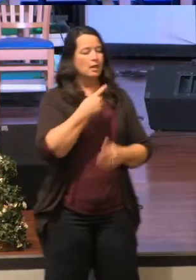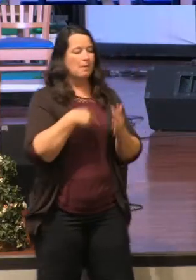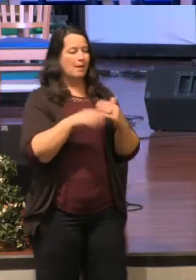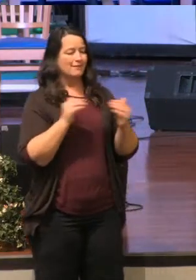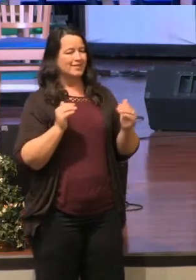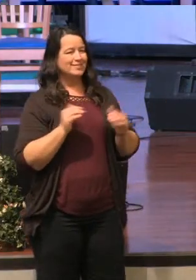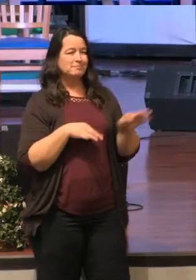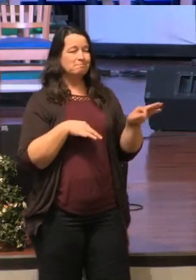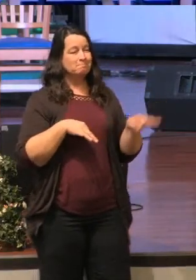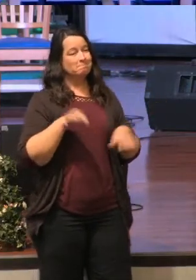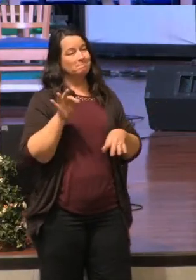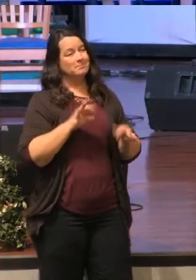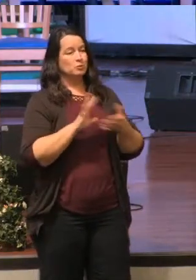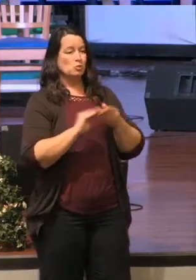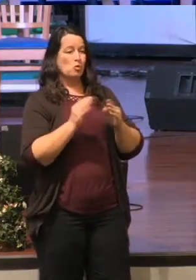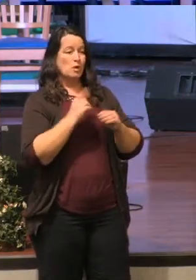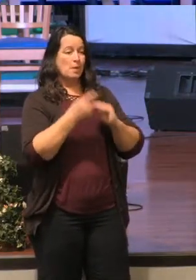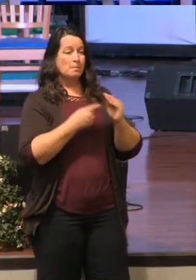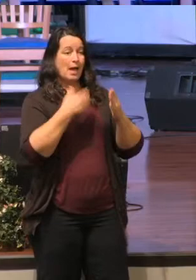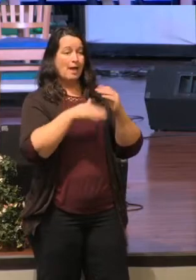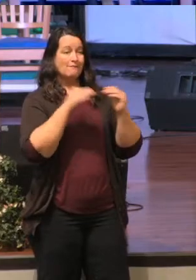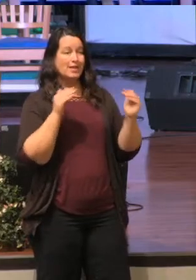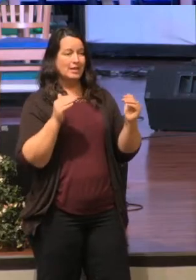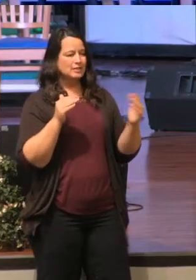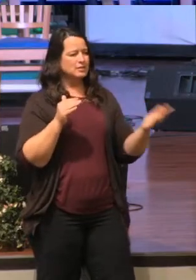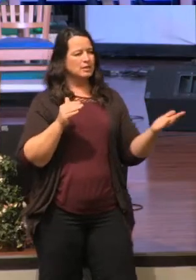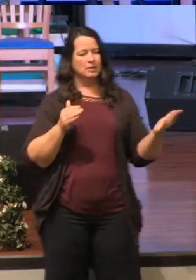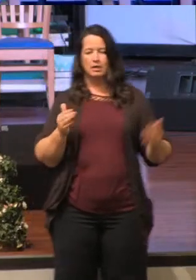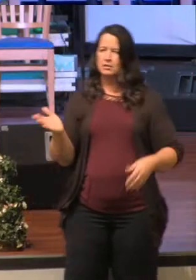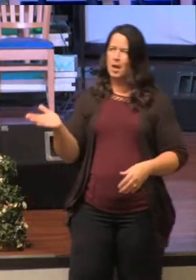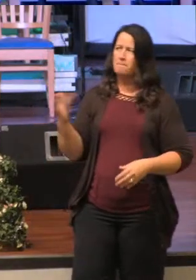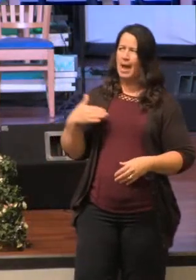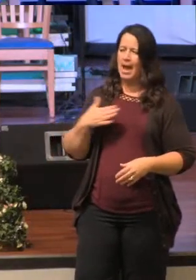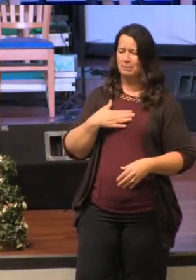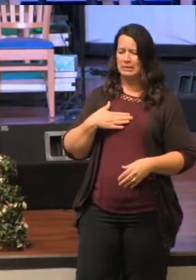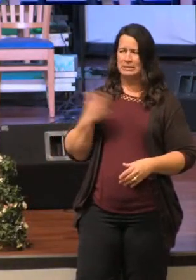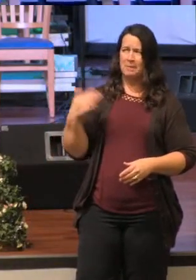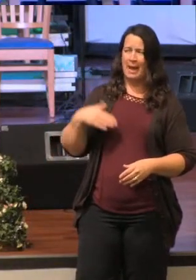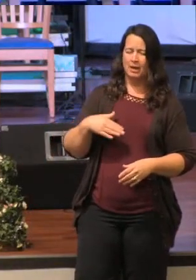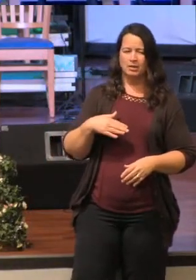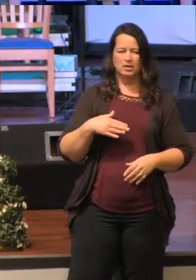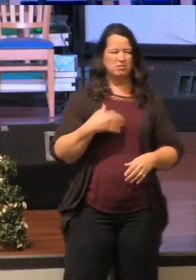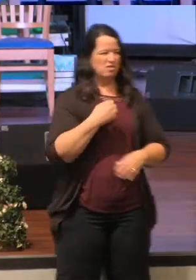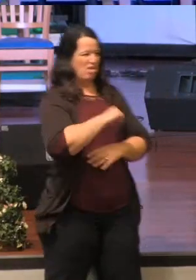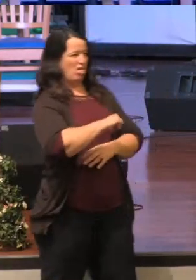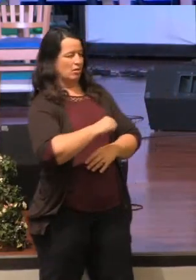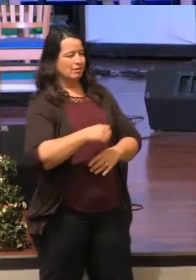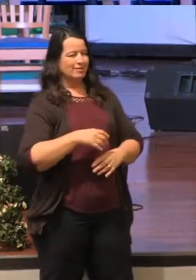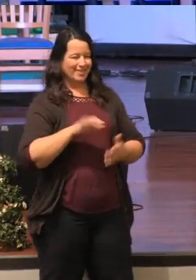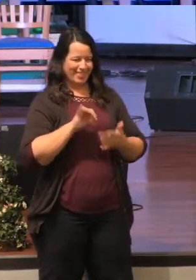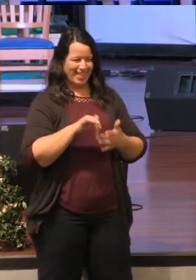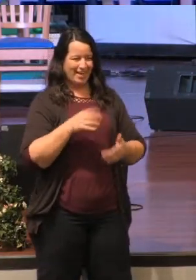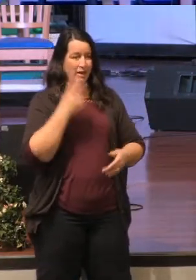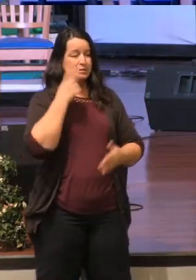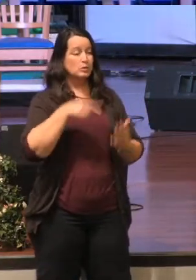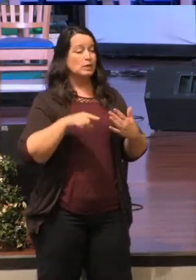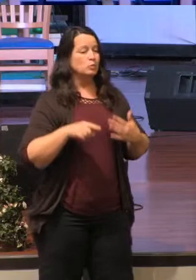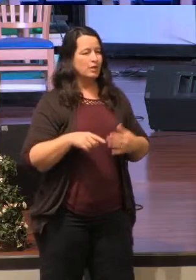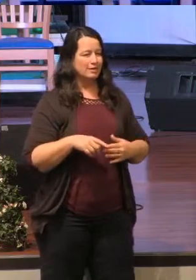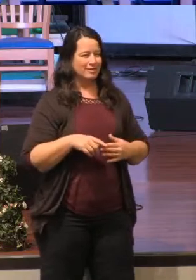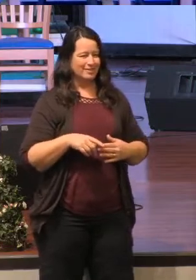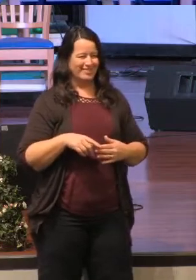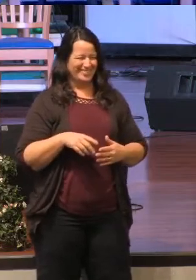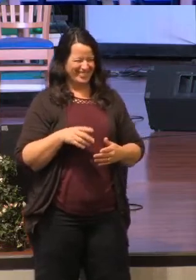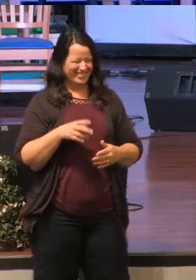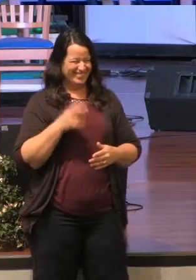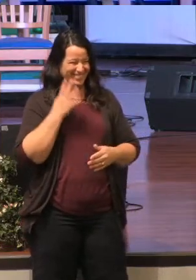heaven. Because he rejected, but he wanted me to keep coming back. You know, one of those things that someone really doesn't receive you, but then they say, but I'll see you next week. I